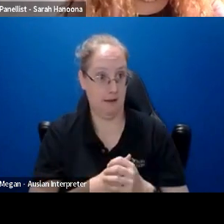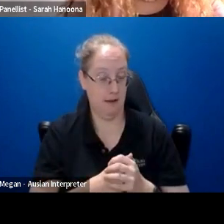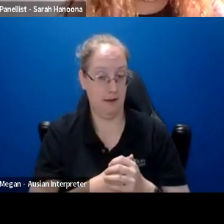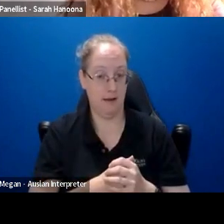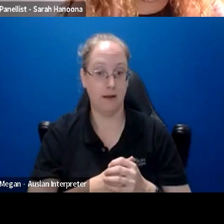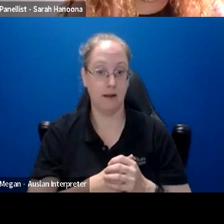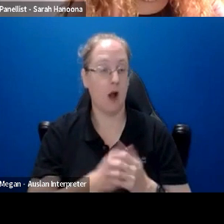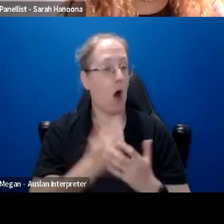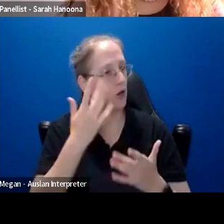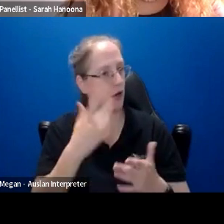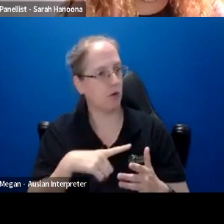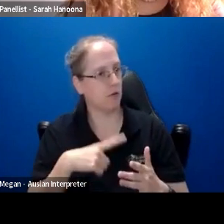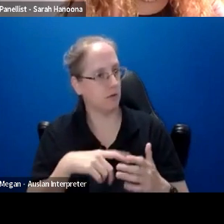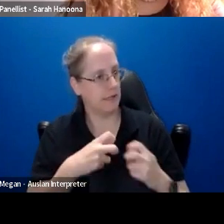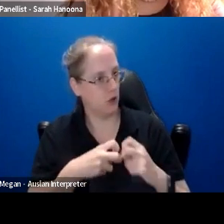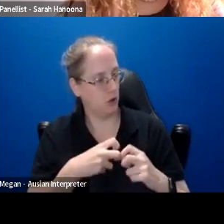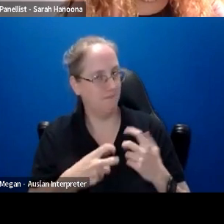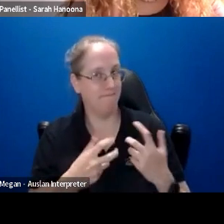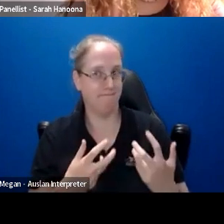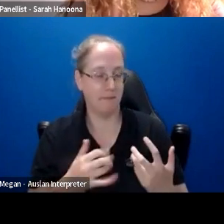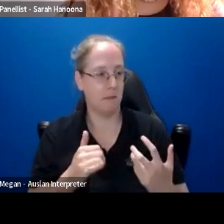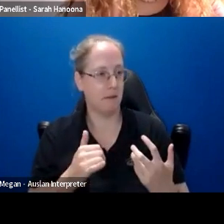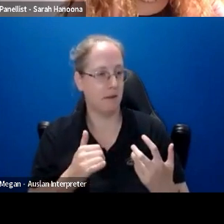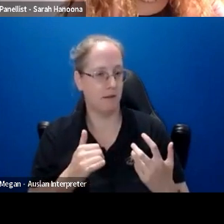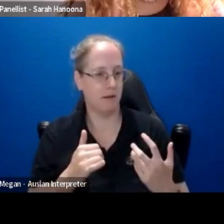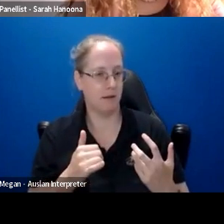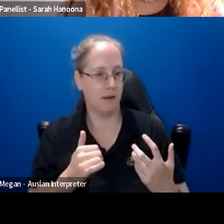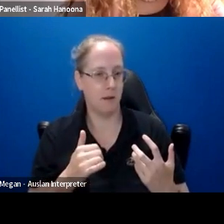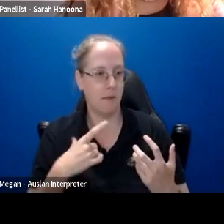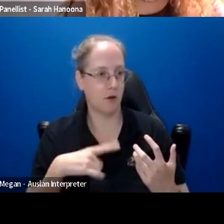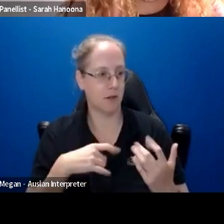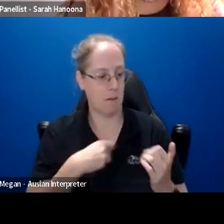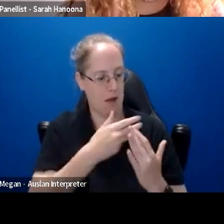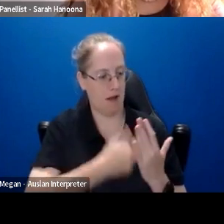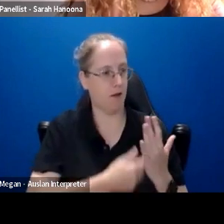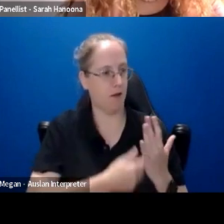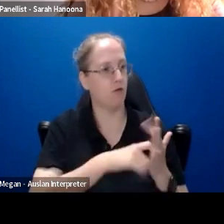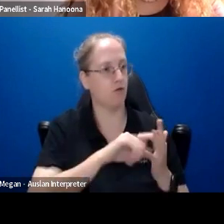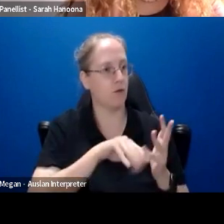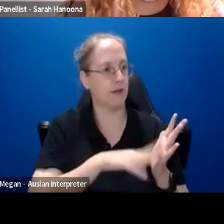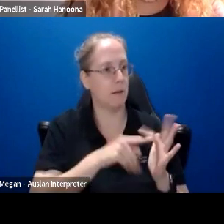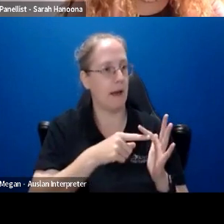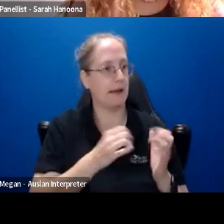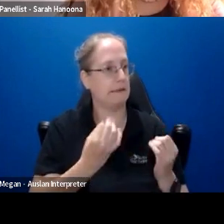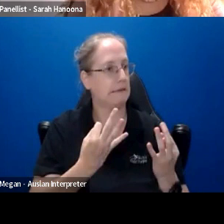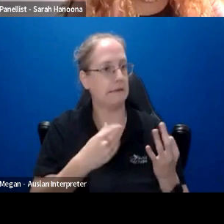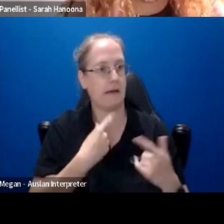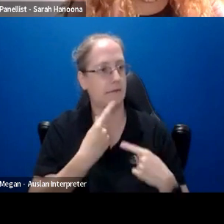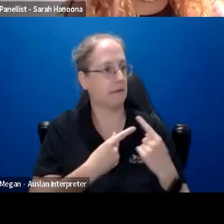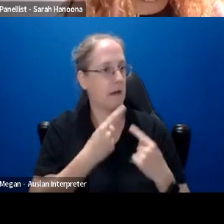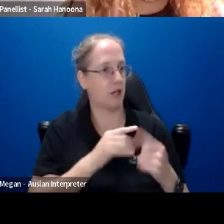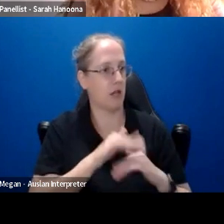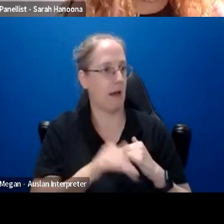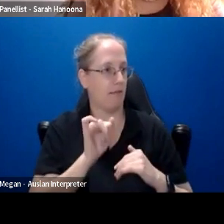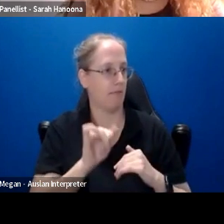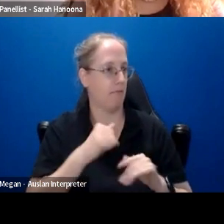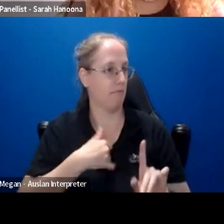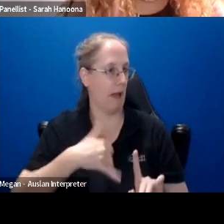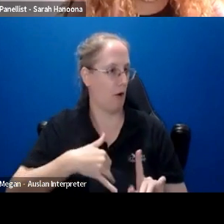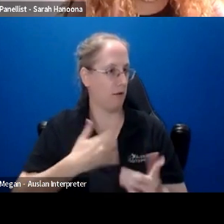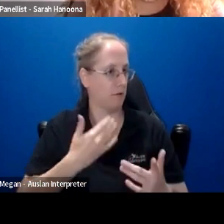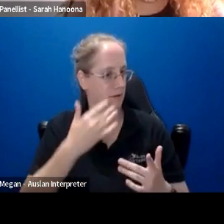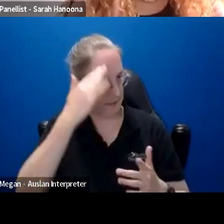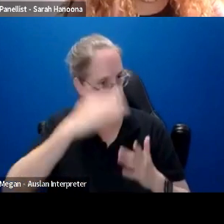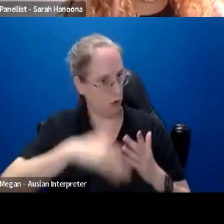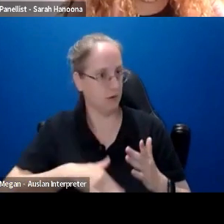the issue was. The thing was I didn't have anything mentioned in my resume to say that I had experience in this, you know, being a retail